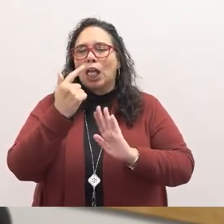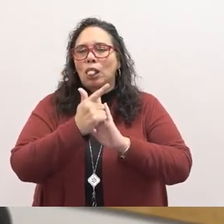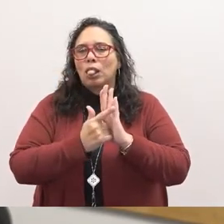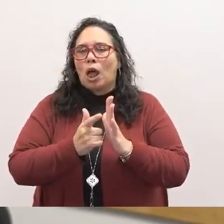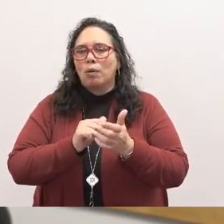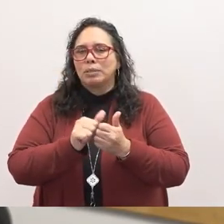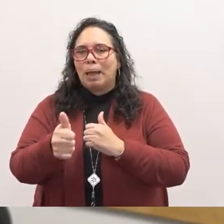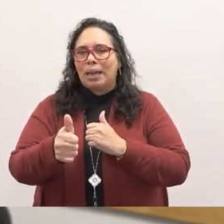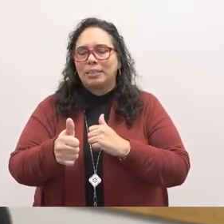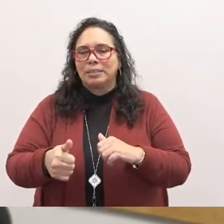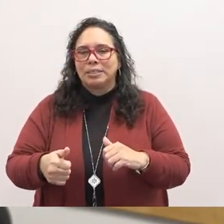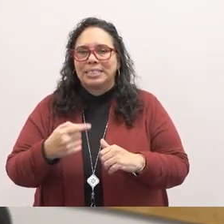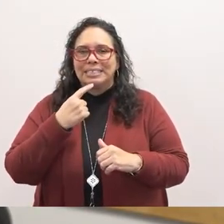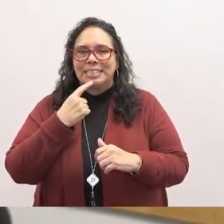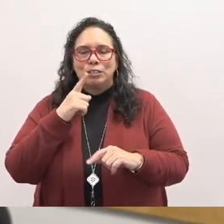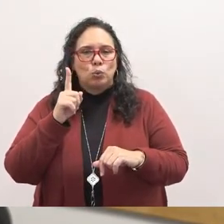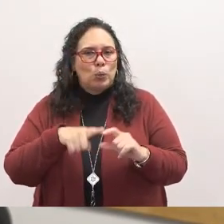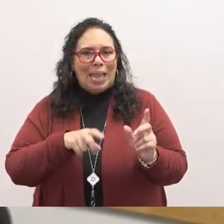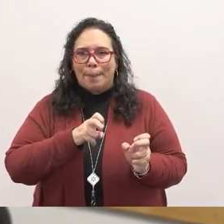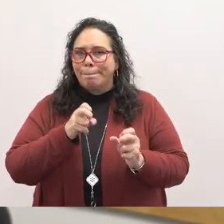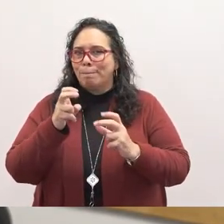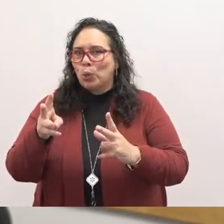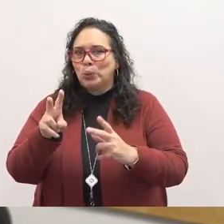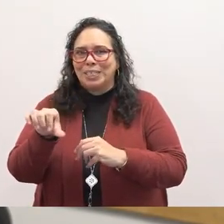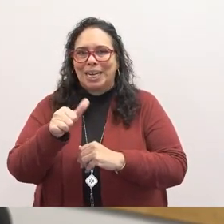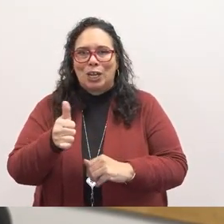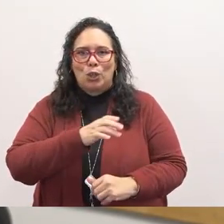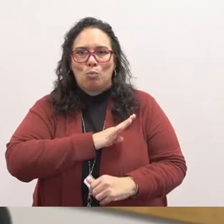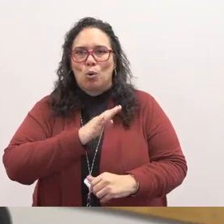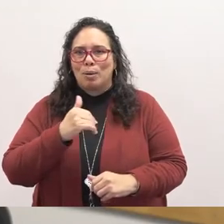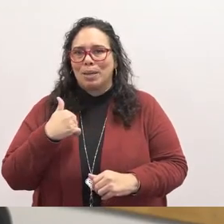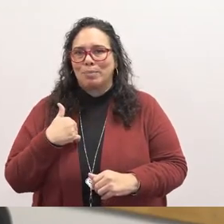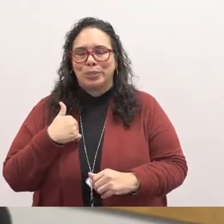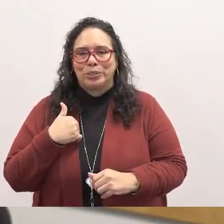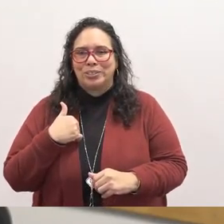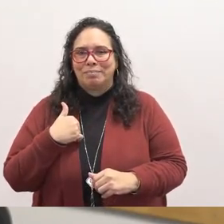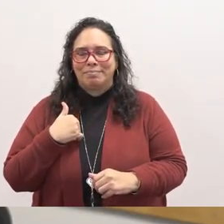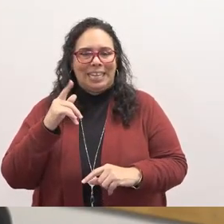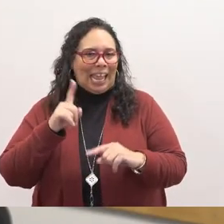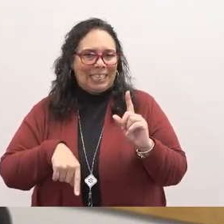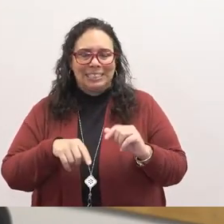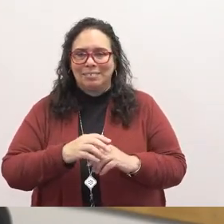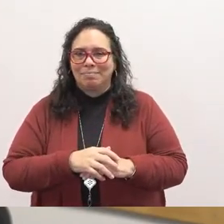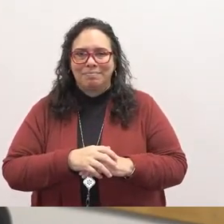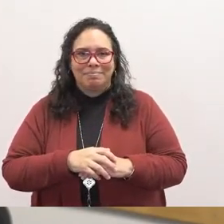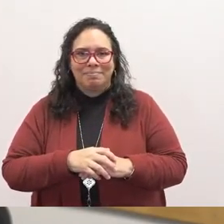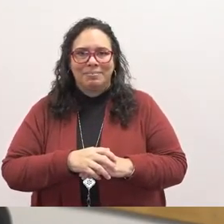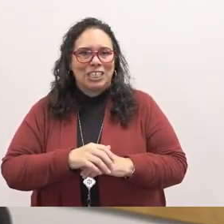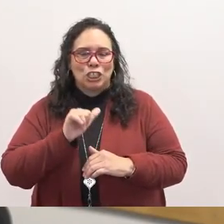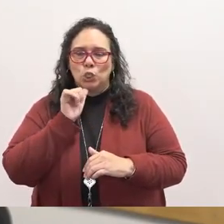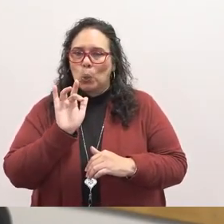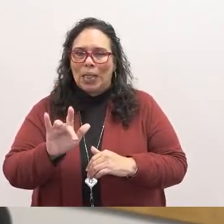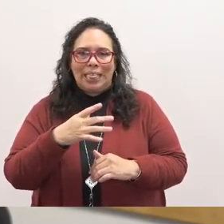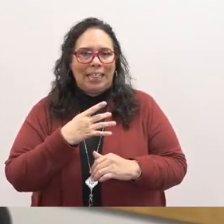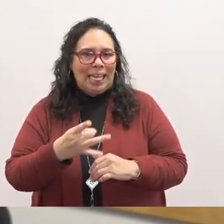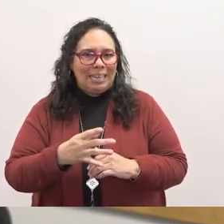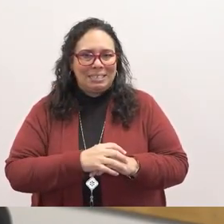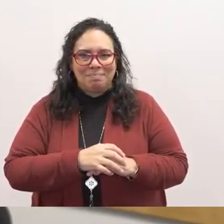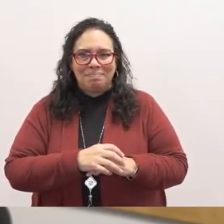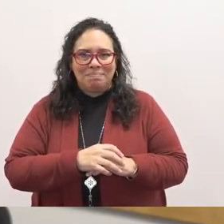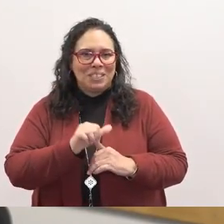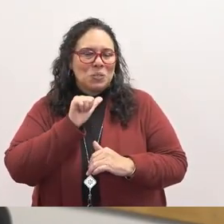you can't post on another board member's posting, right? So don't like another board member's post,